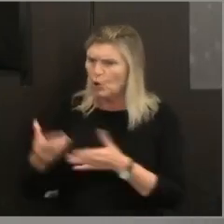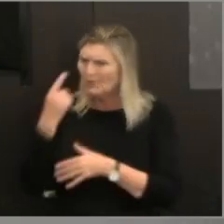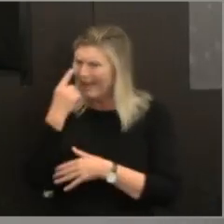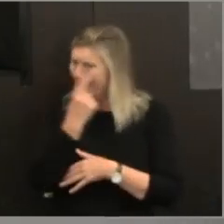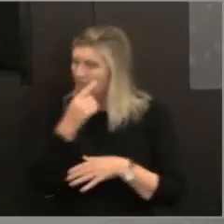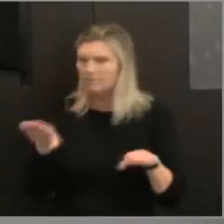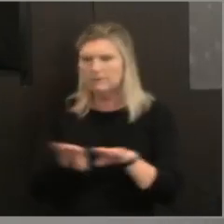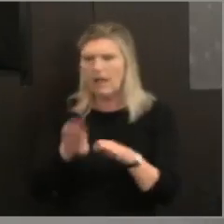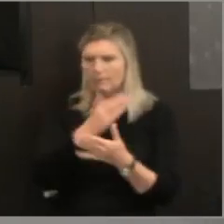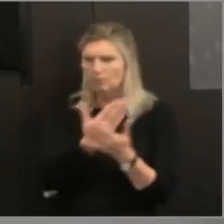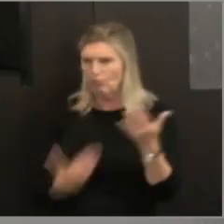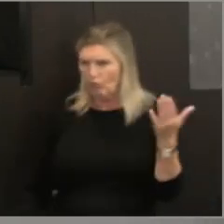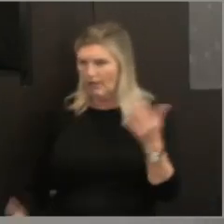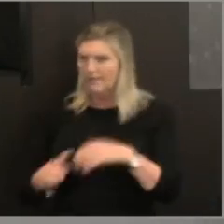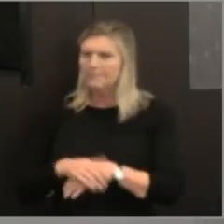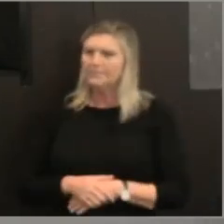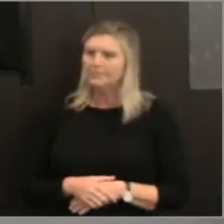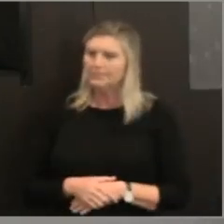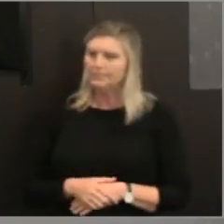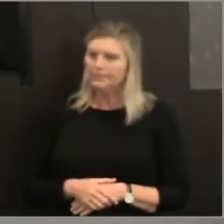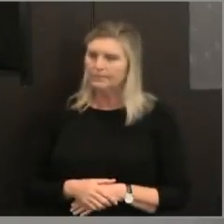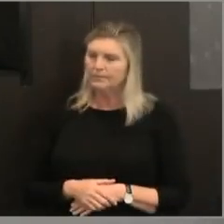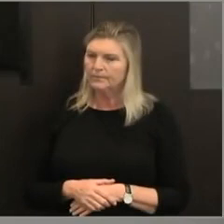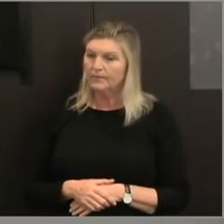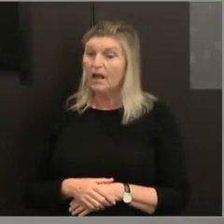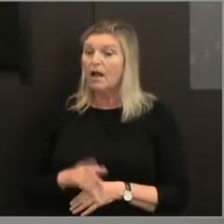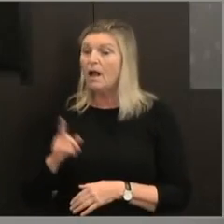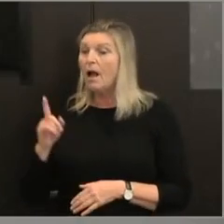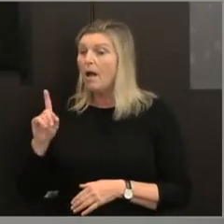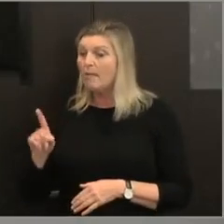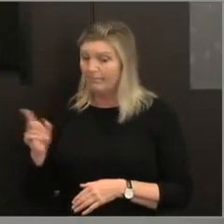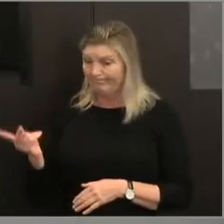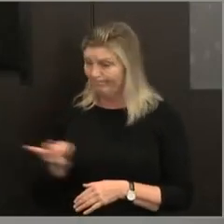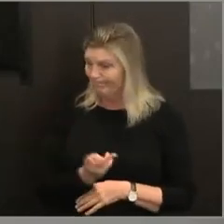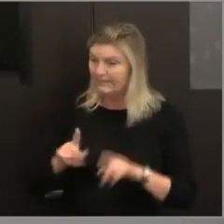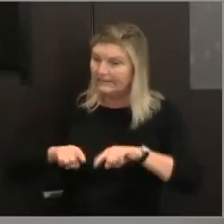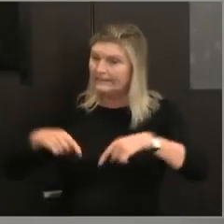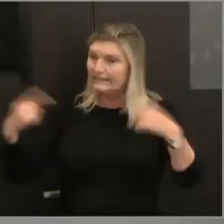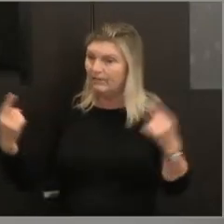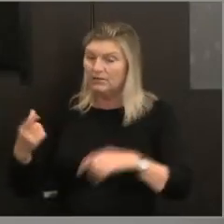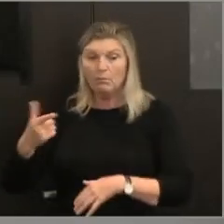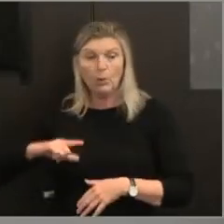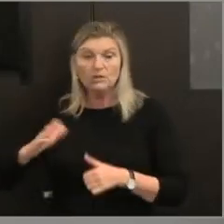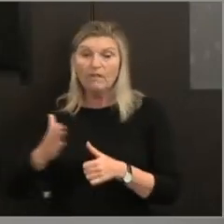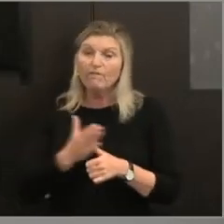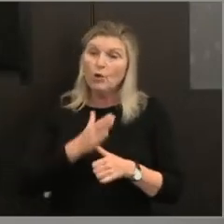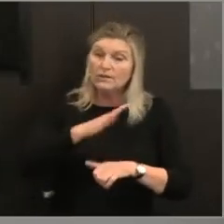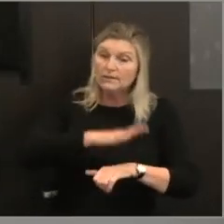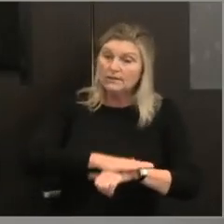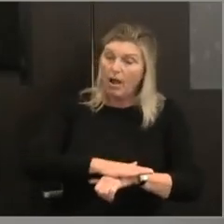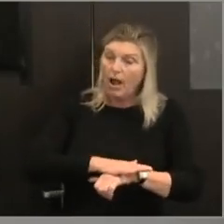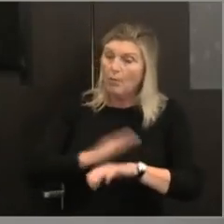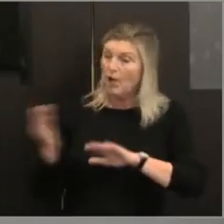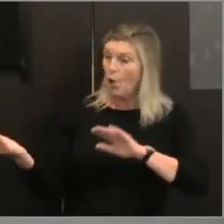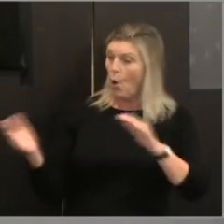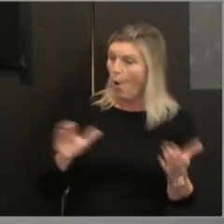An important part of that difference has been shaped by the fact that the research for the first time includes a comparative